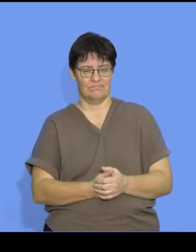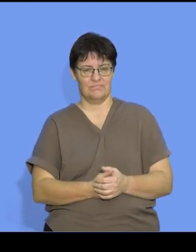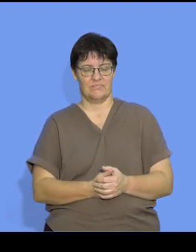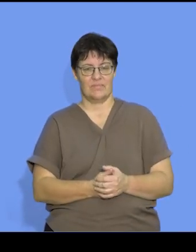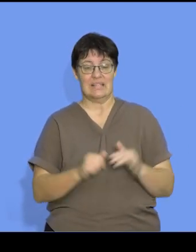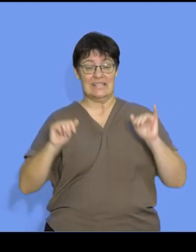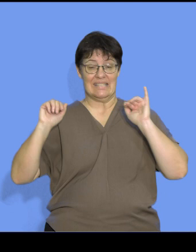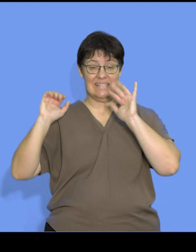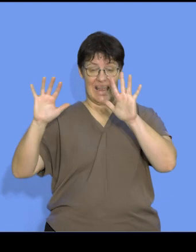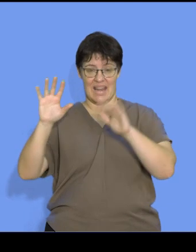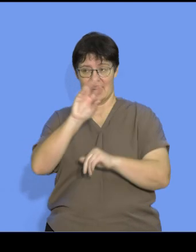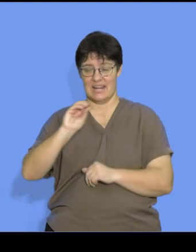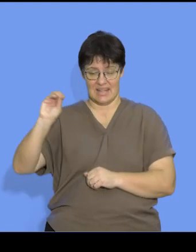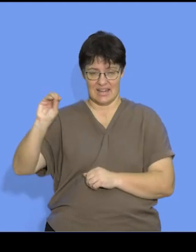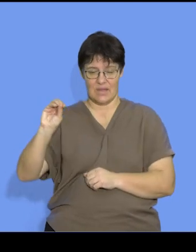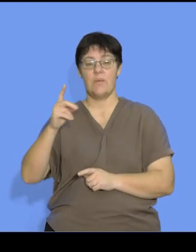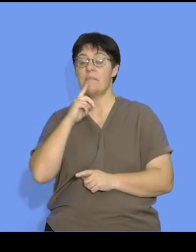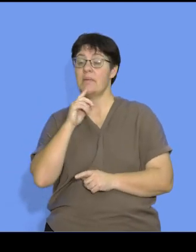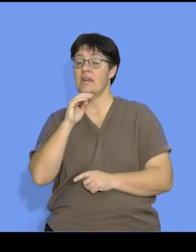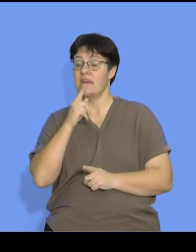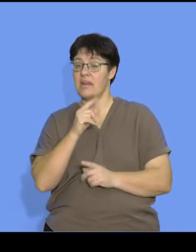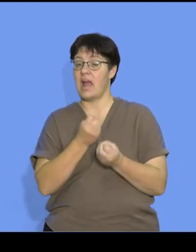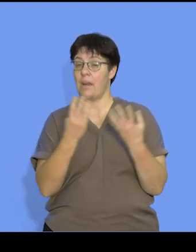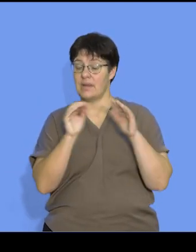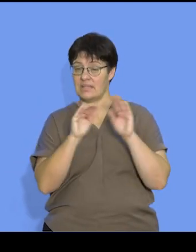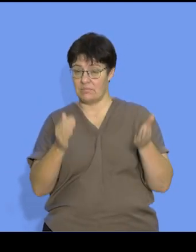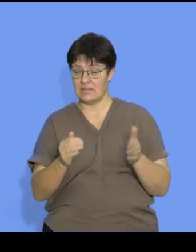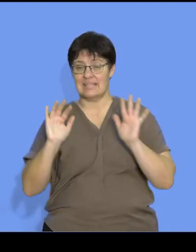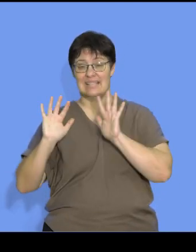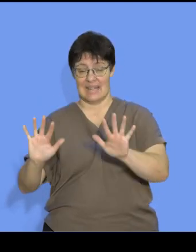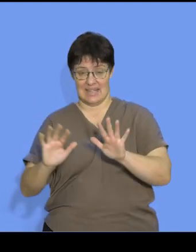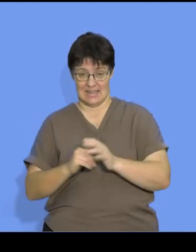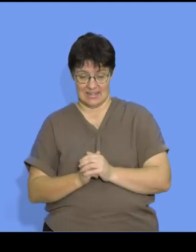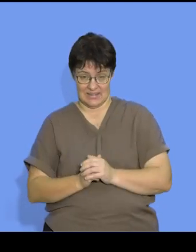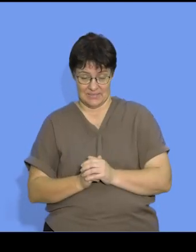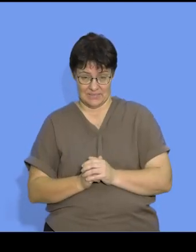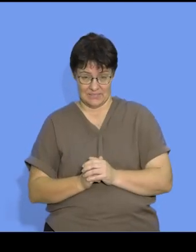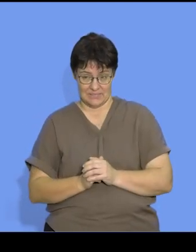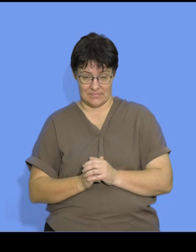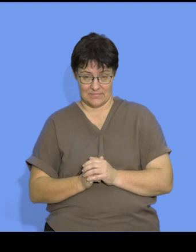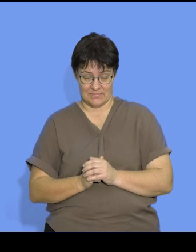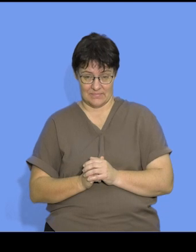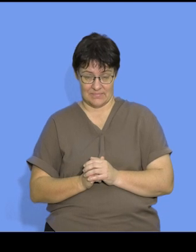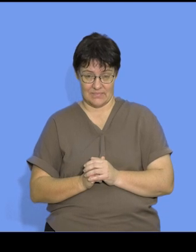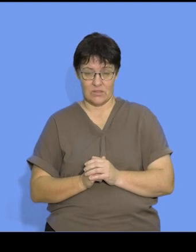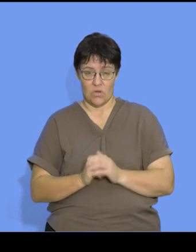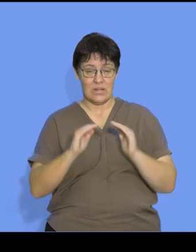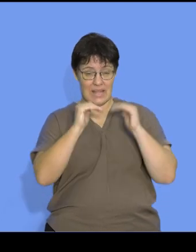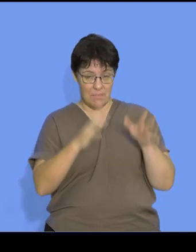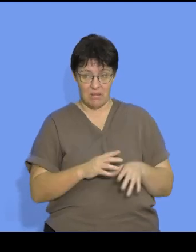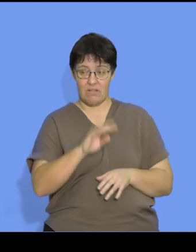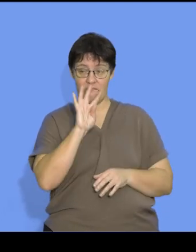here to illustrate that we would have 10 students seated for the study group.